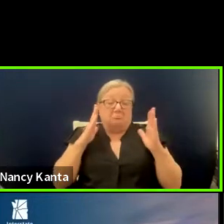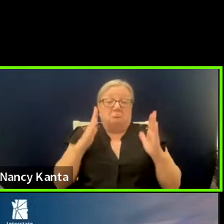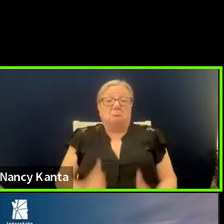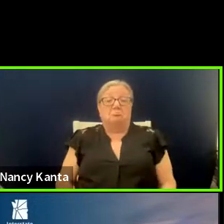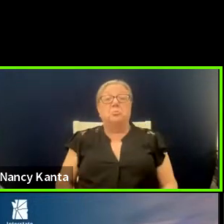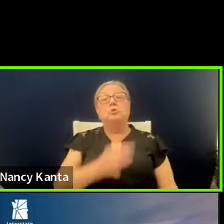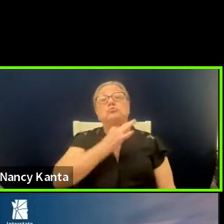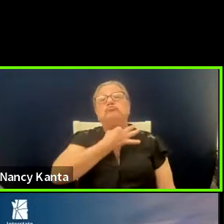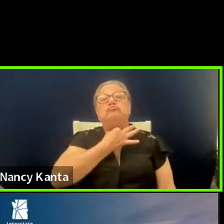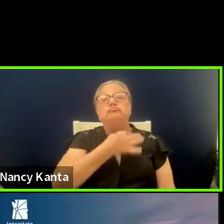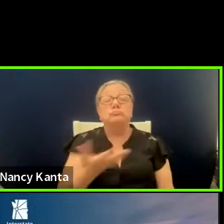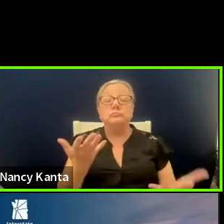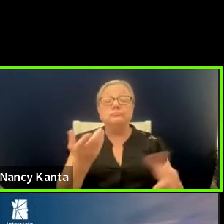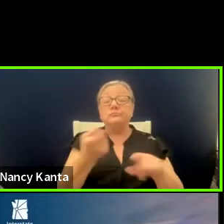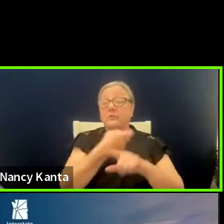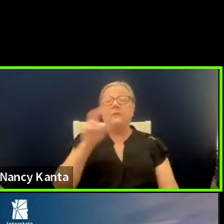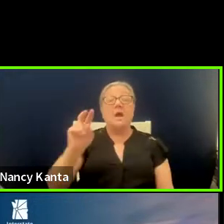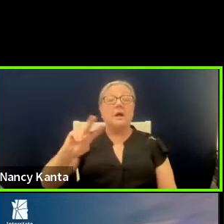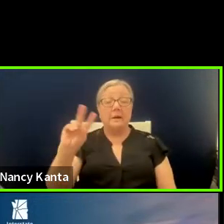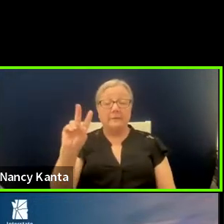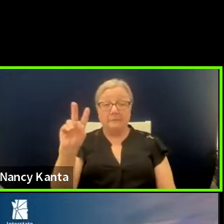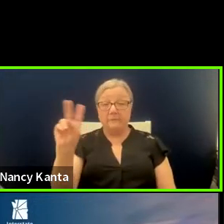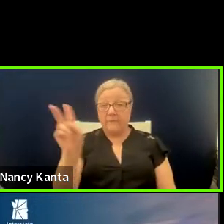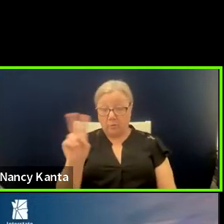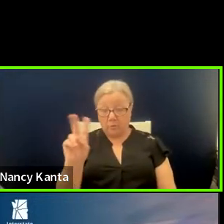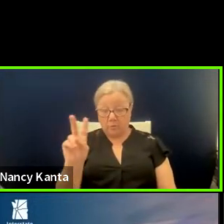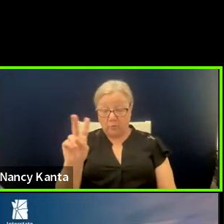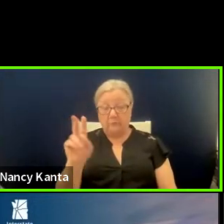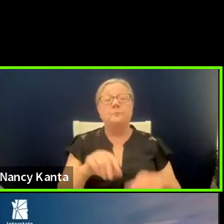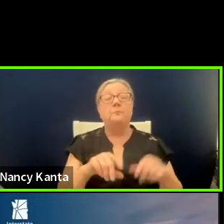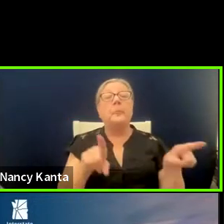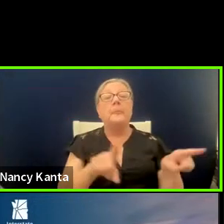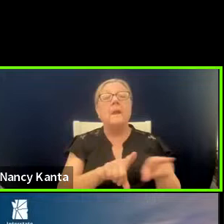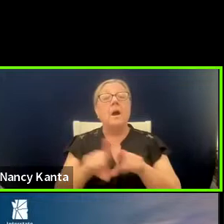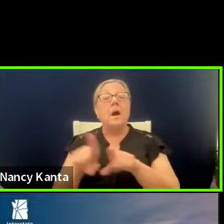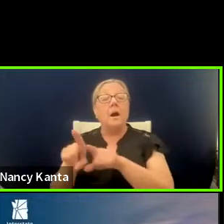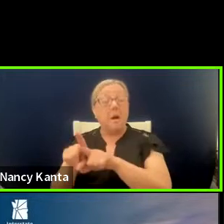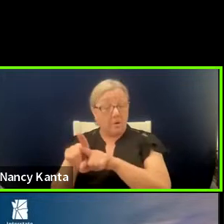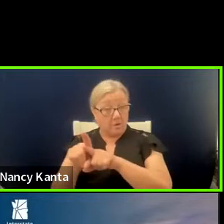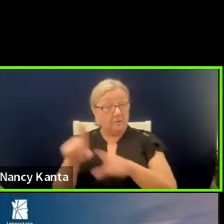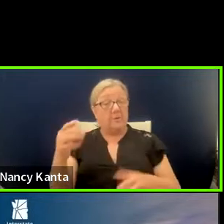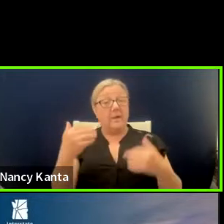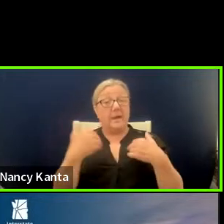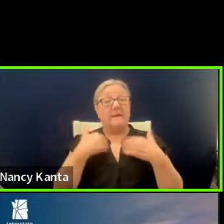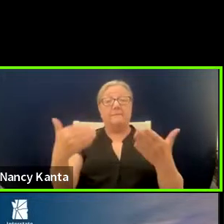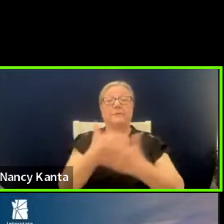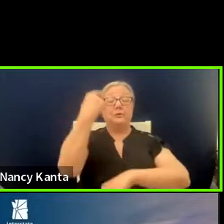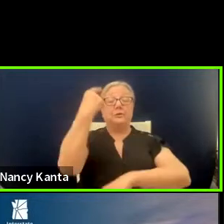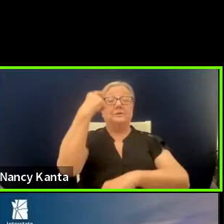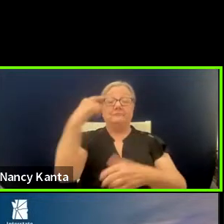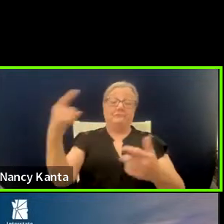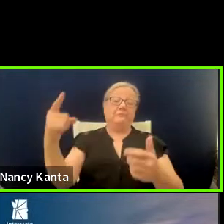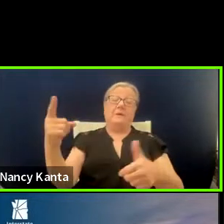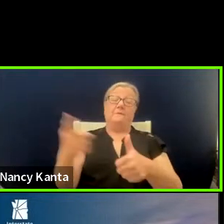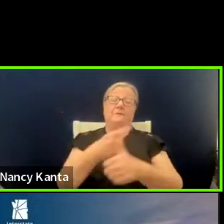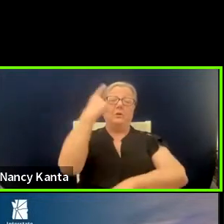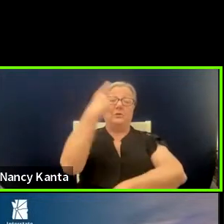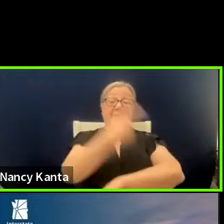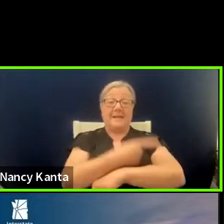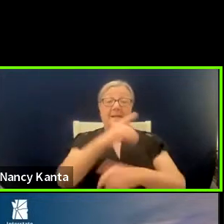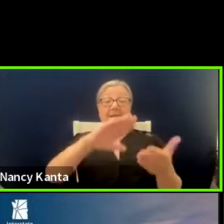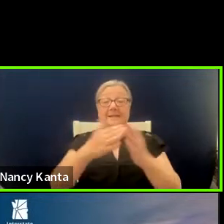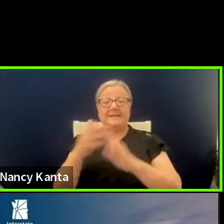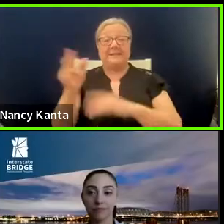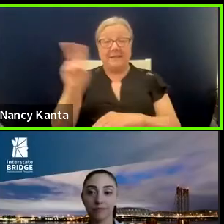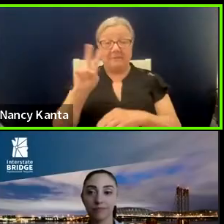from Vancouver area, but I also subsequently also have my first day at the City of Vancouver today